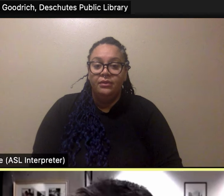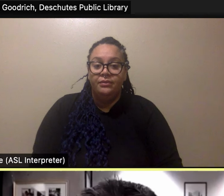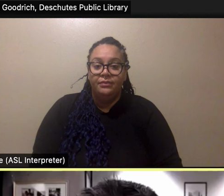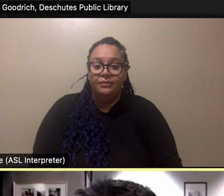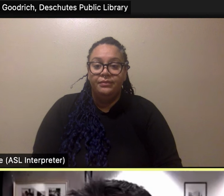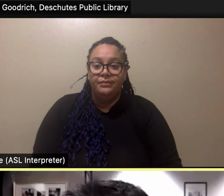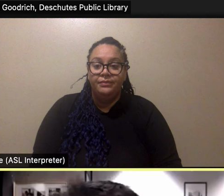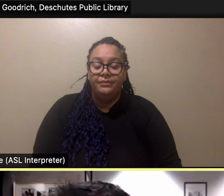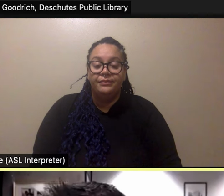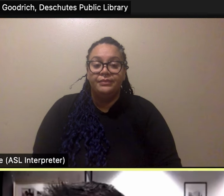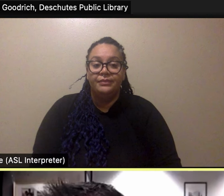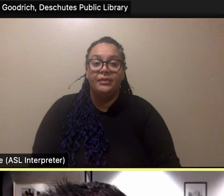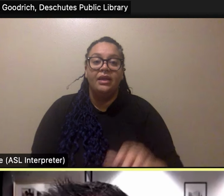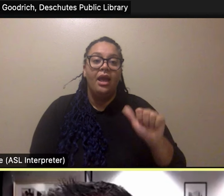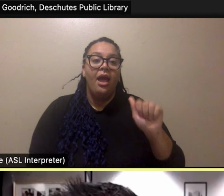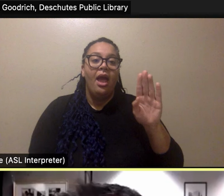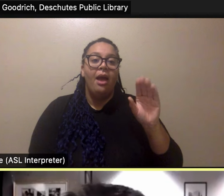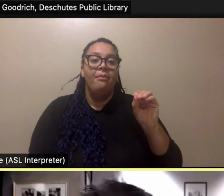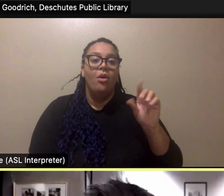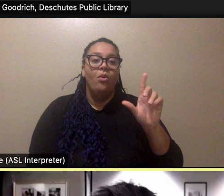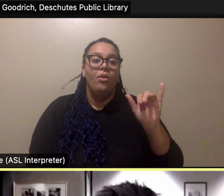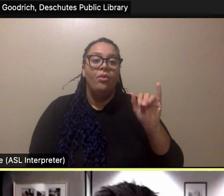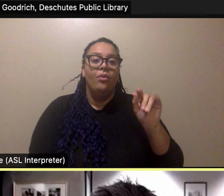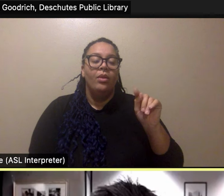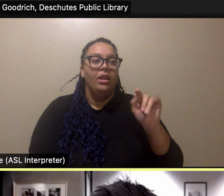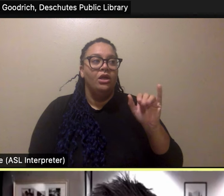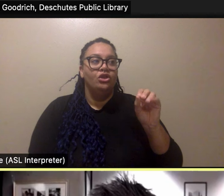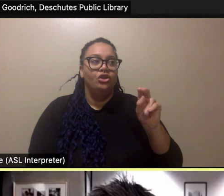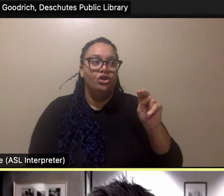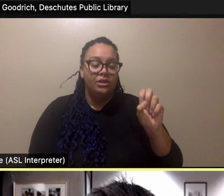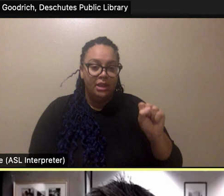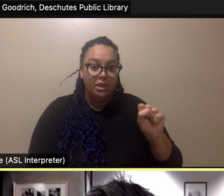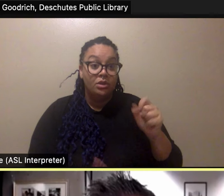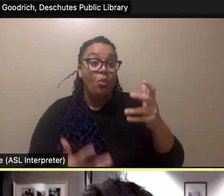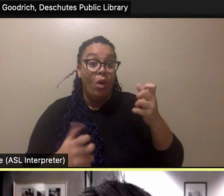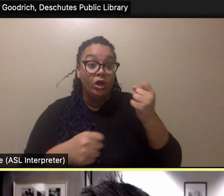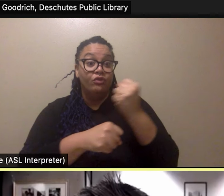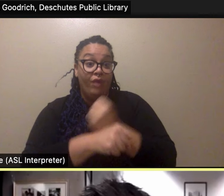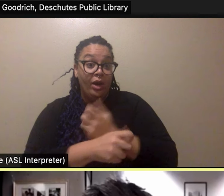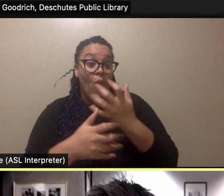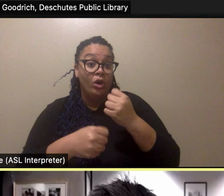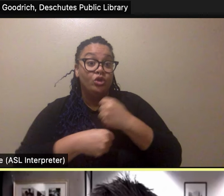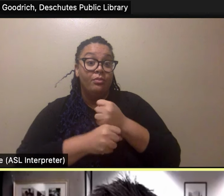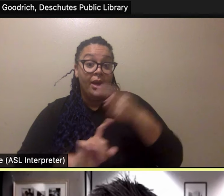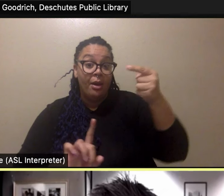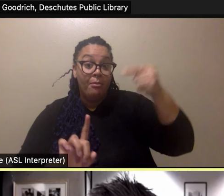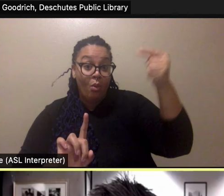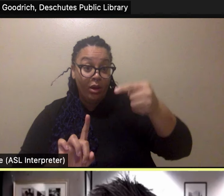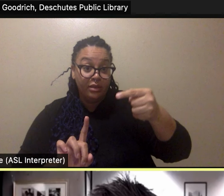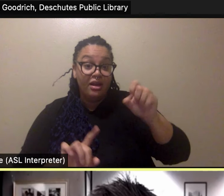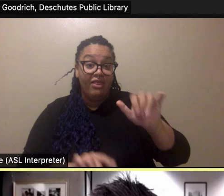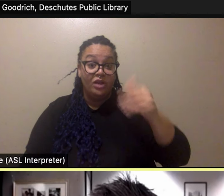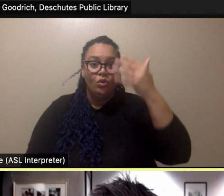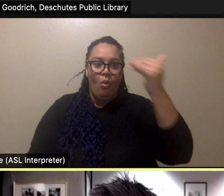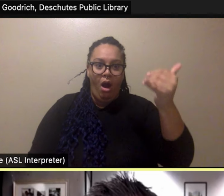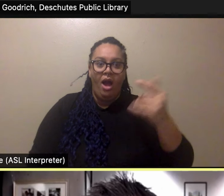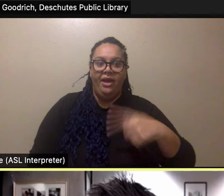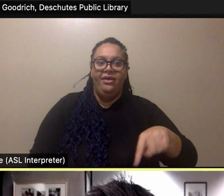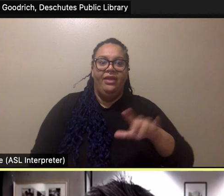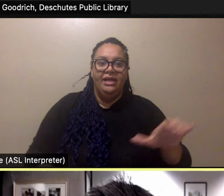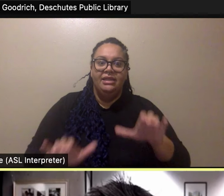The abolitionists who funded her legal defense, I mean, they wanted to make a point about this, and that's why they did it. And so abolitionists